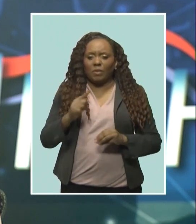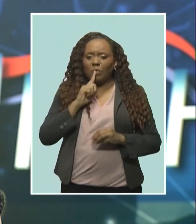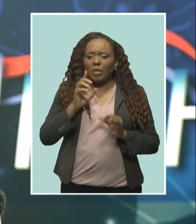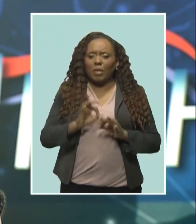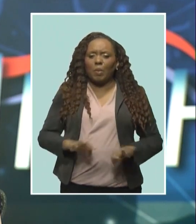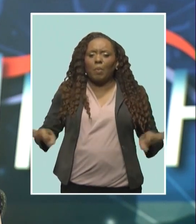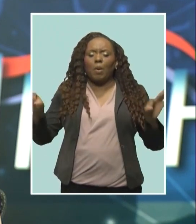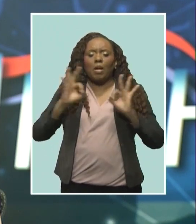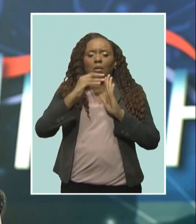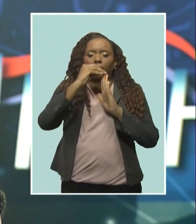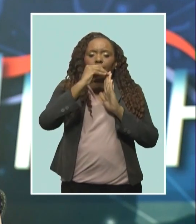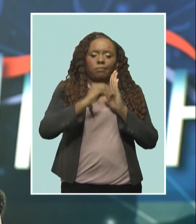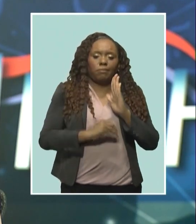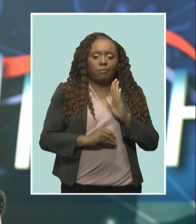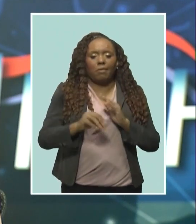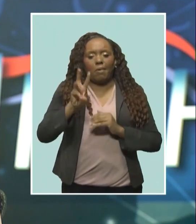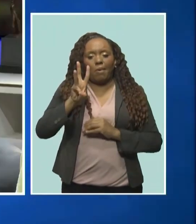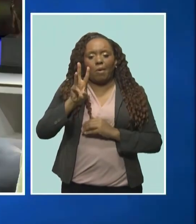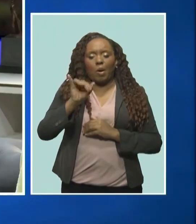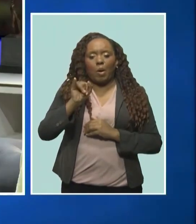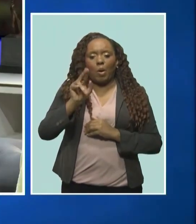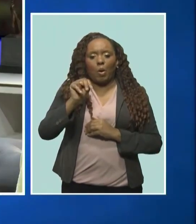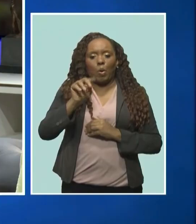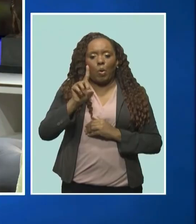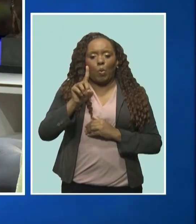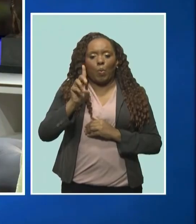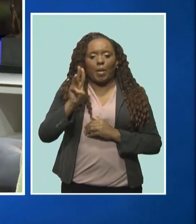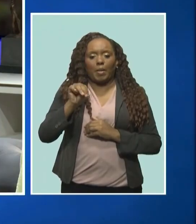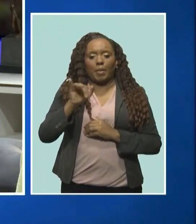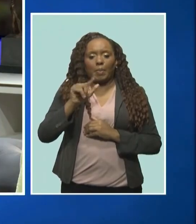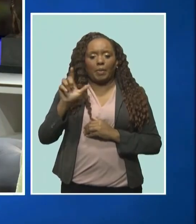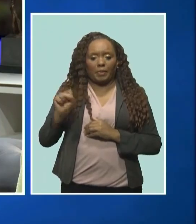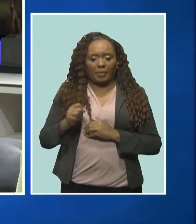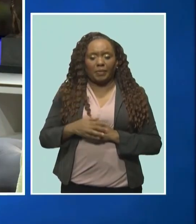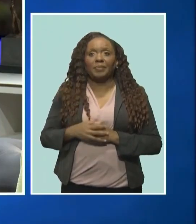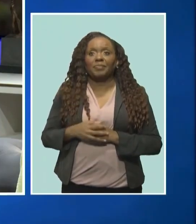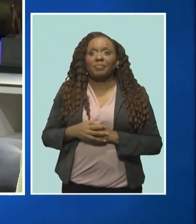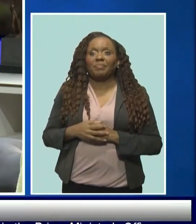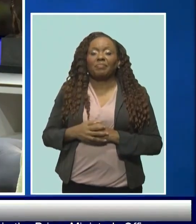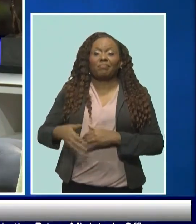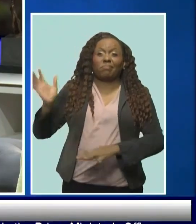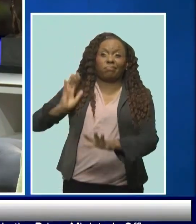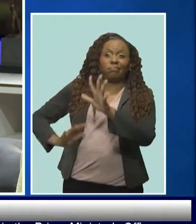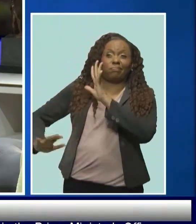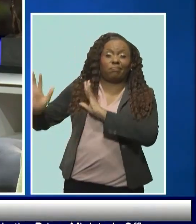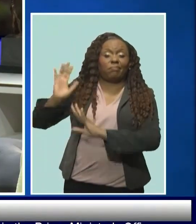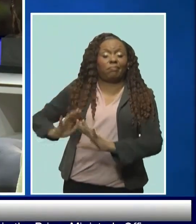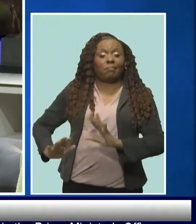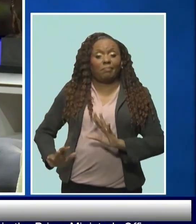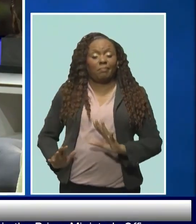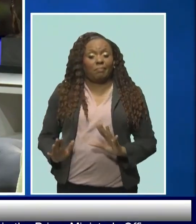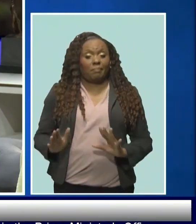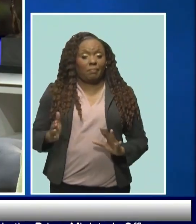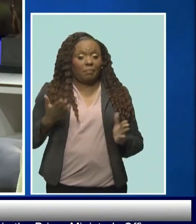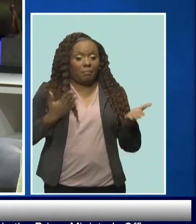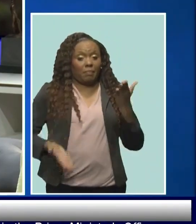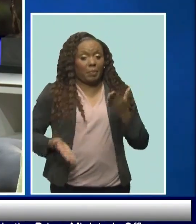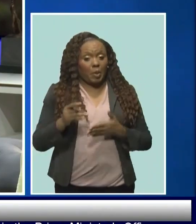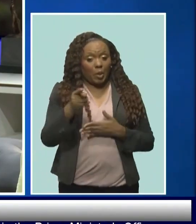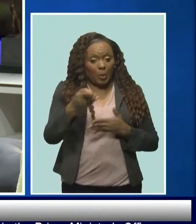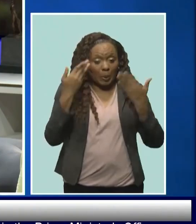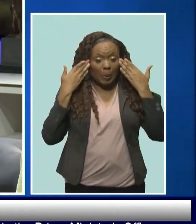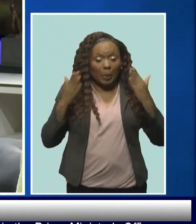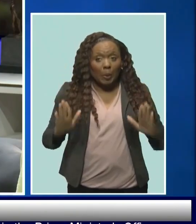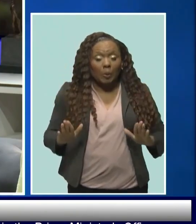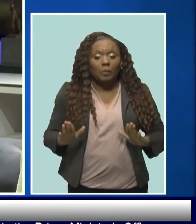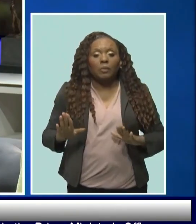the windmills. At a point in time, Barbados had, and a lot of people might not know this little fun fact, that